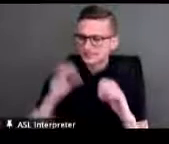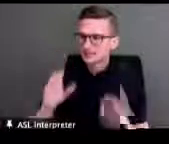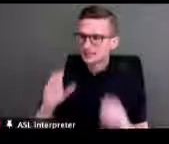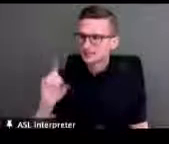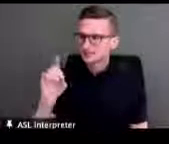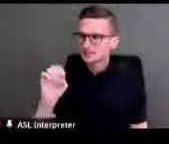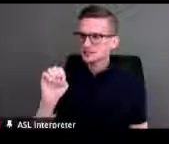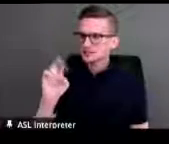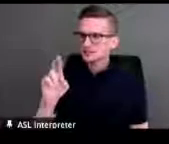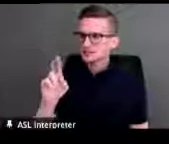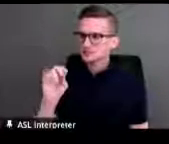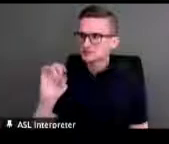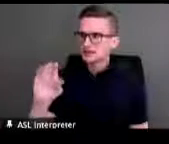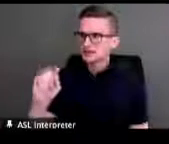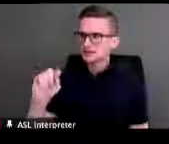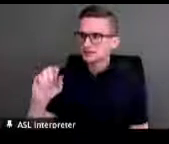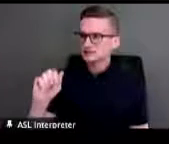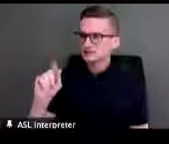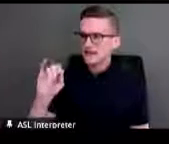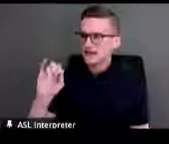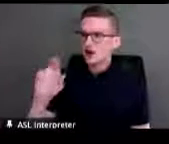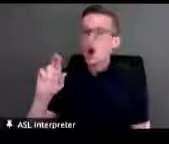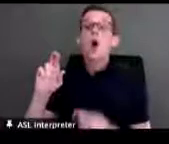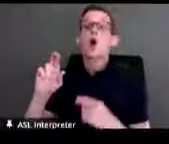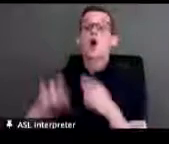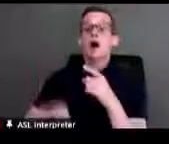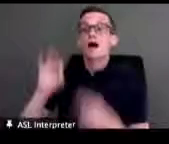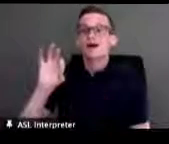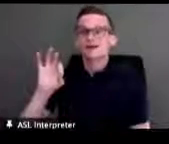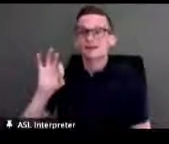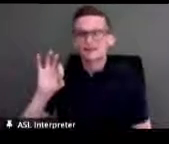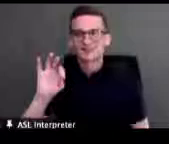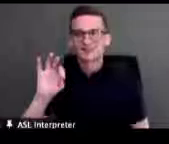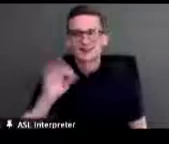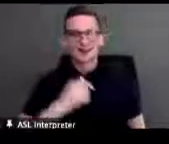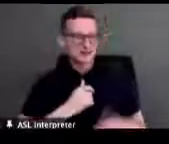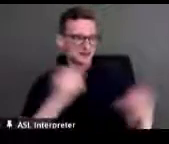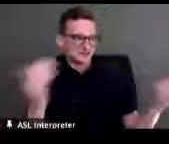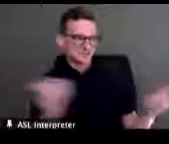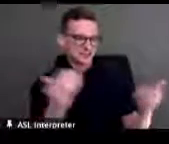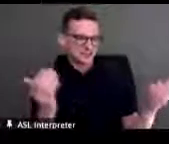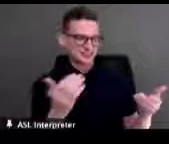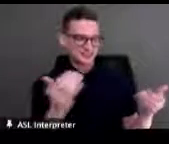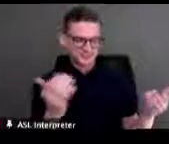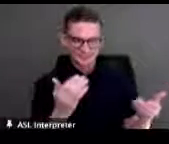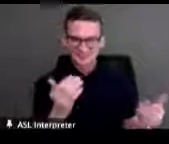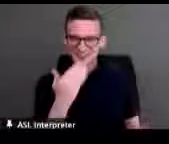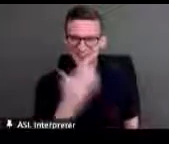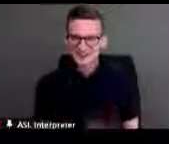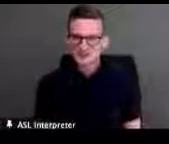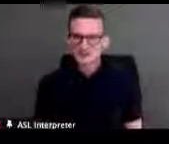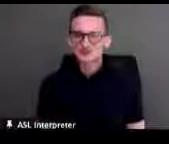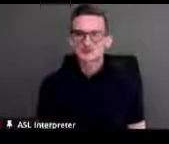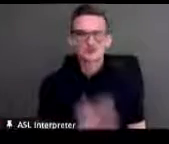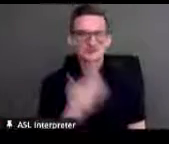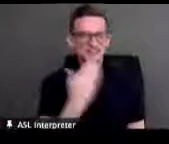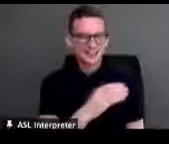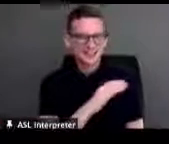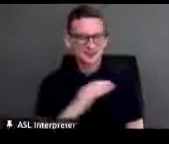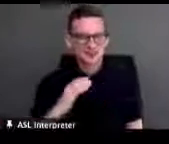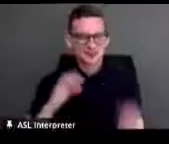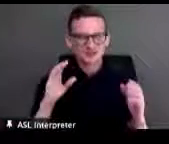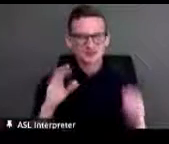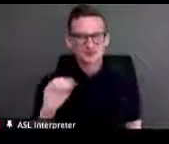loud just in case. Oh, there he is. He is. I'm here. Thank you, Commissioner Kutagawa.